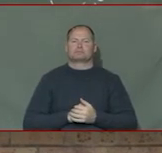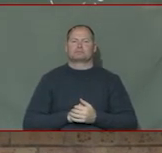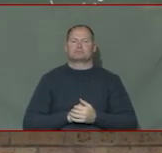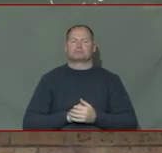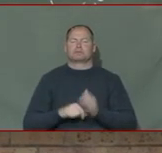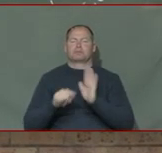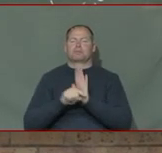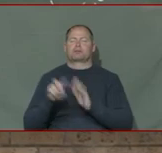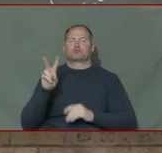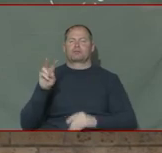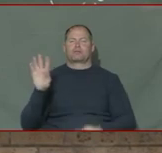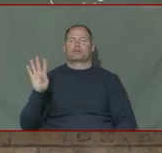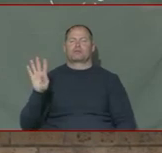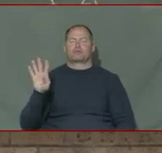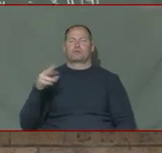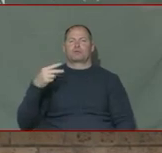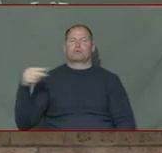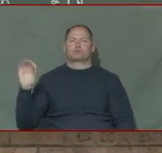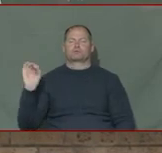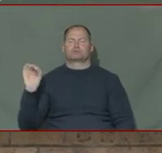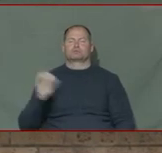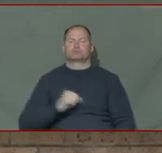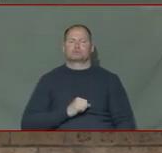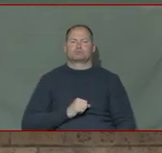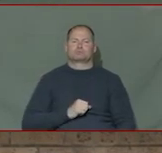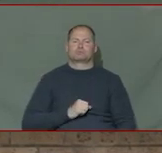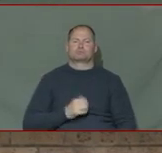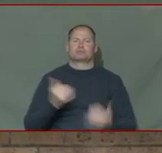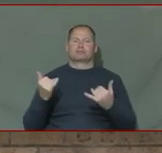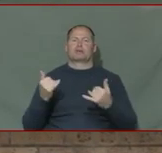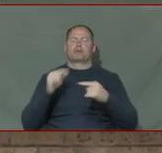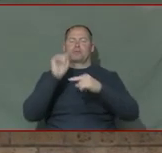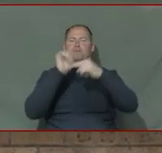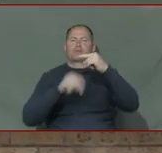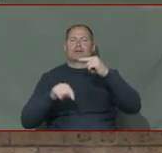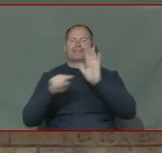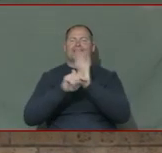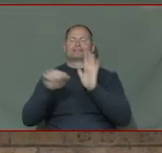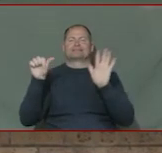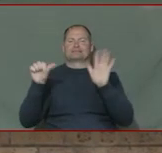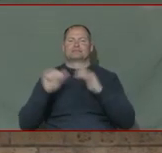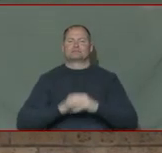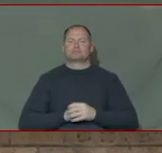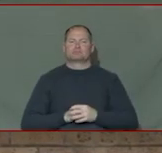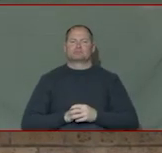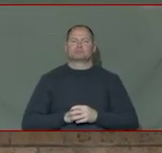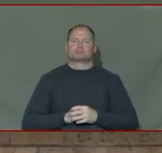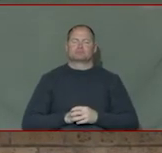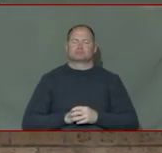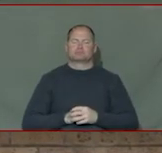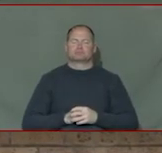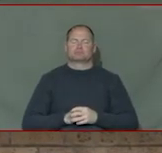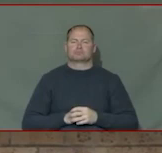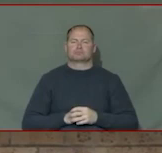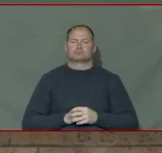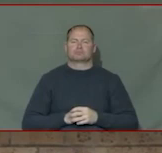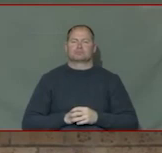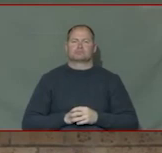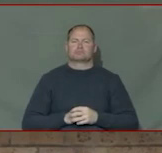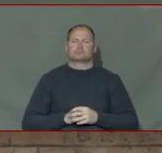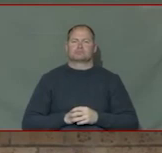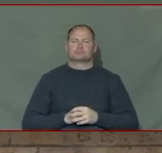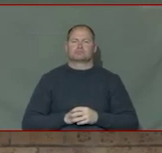minus 24 equal to 0. Here I'm going to divide by negative 6, so I get t squared negative 5t